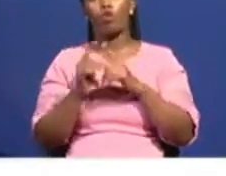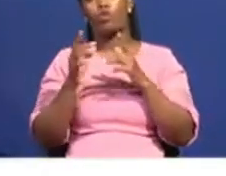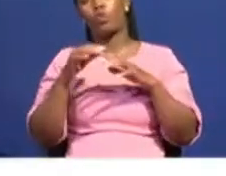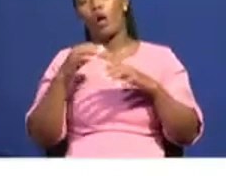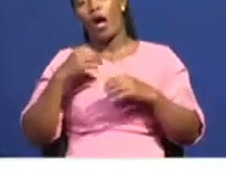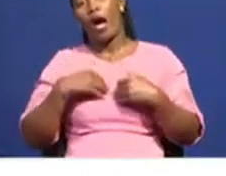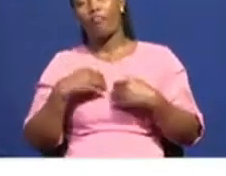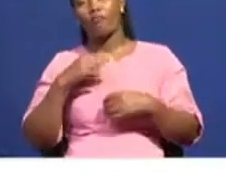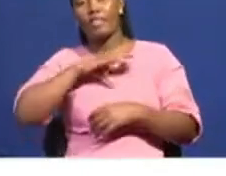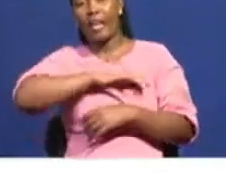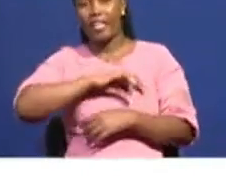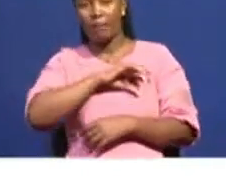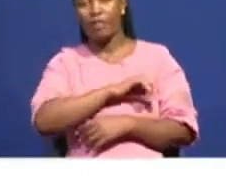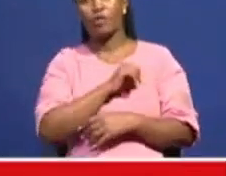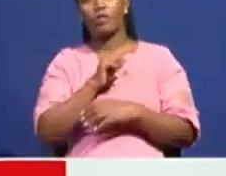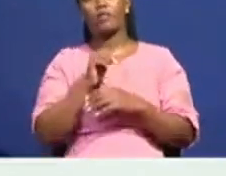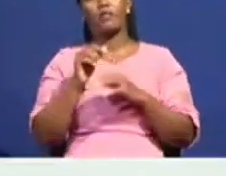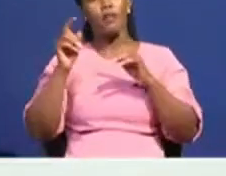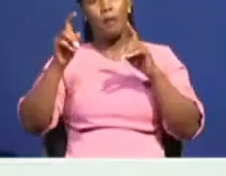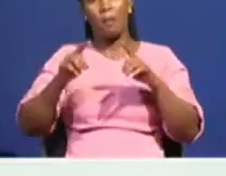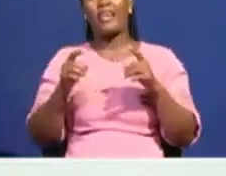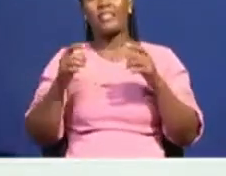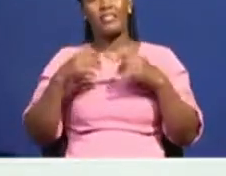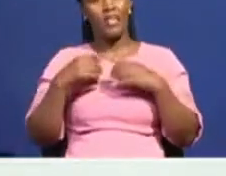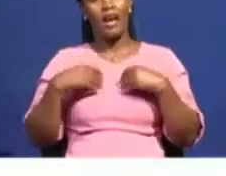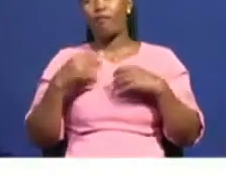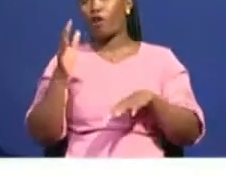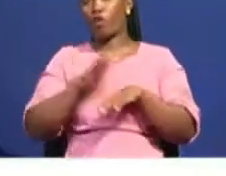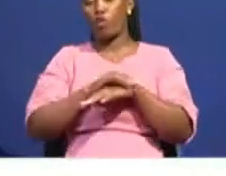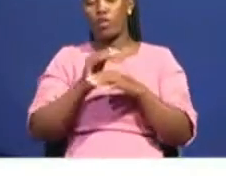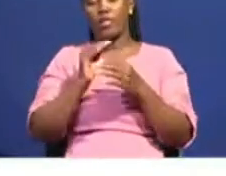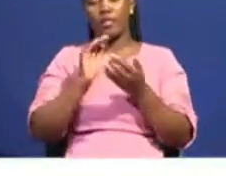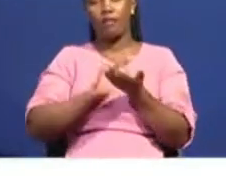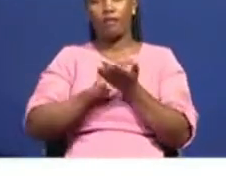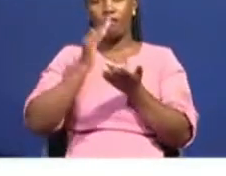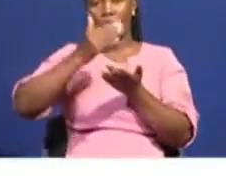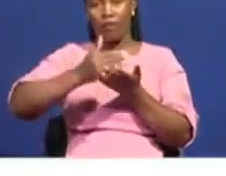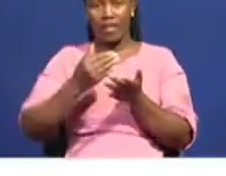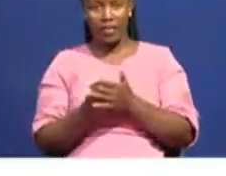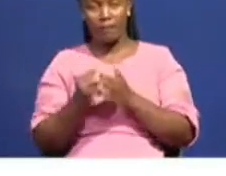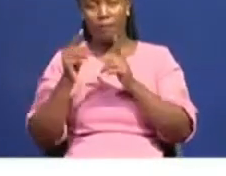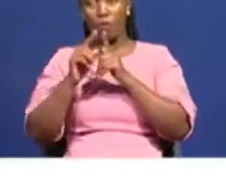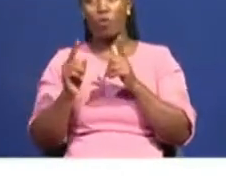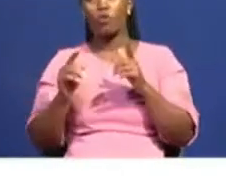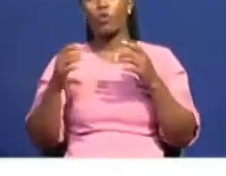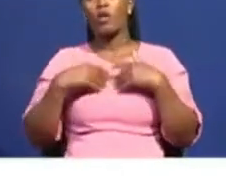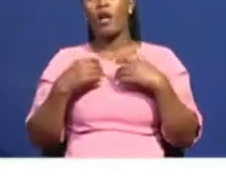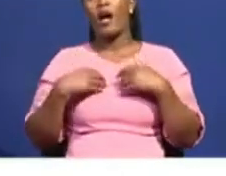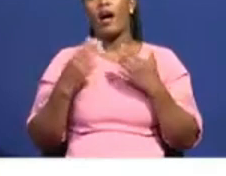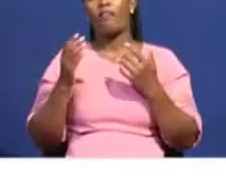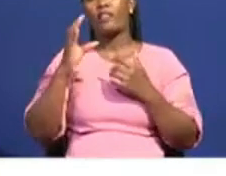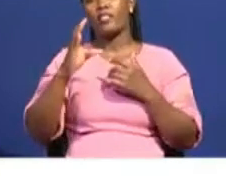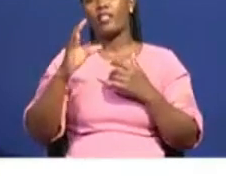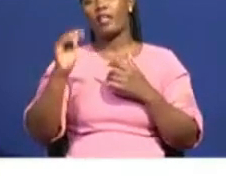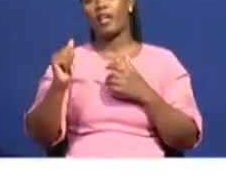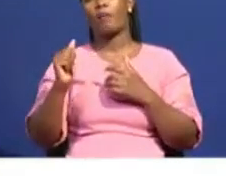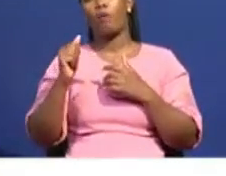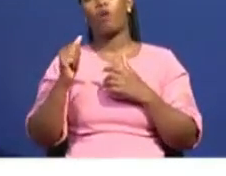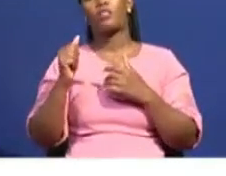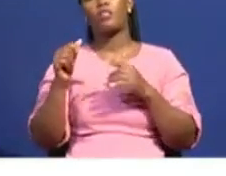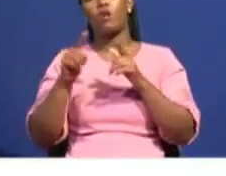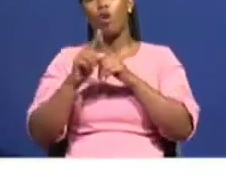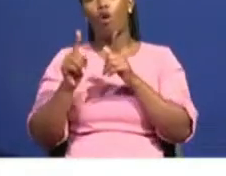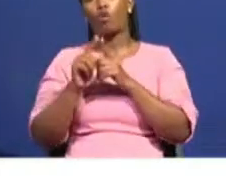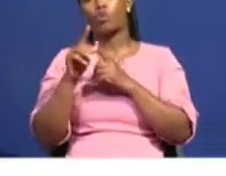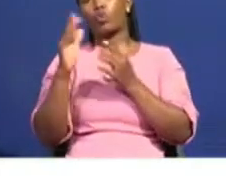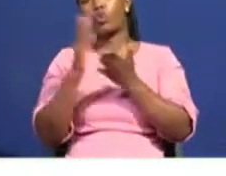measures around that, there is a need for significant financing. And I think with the Carbon Markets Act, and you saw the